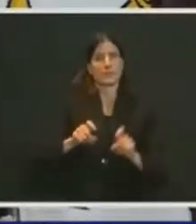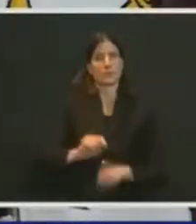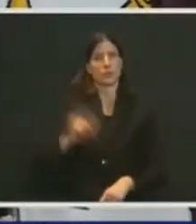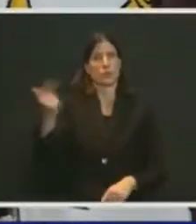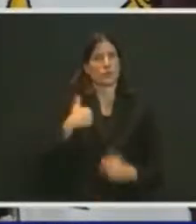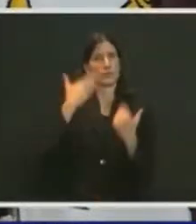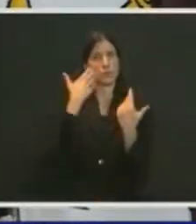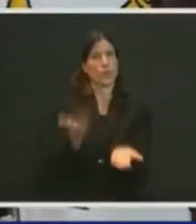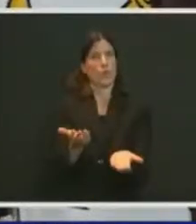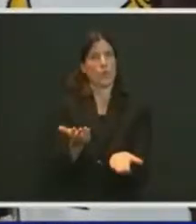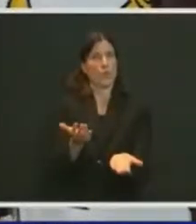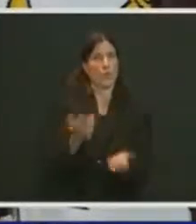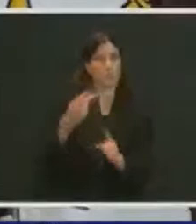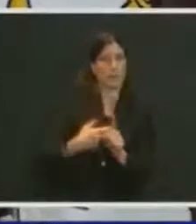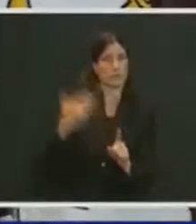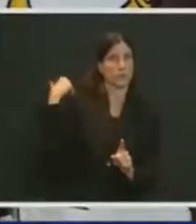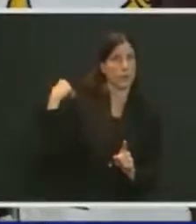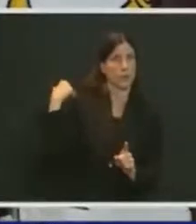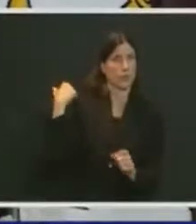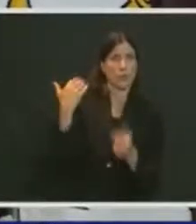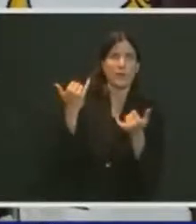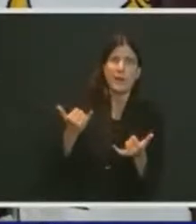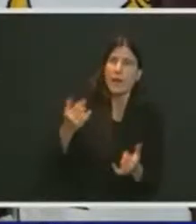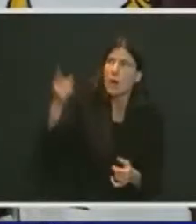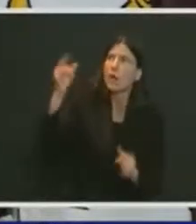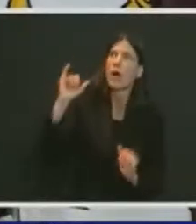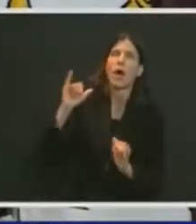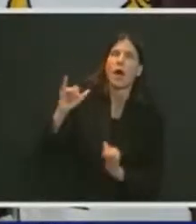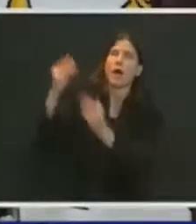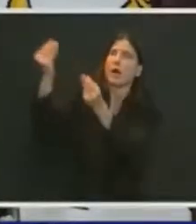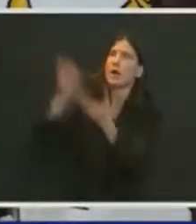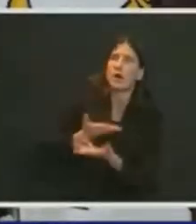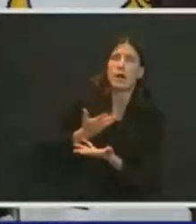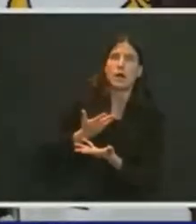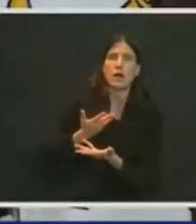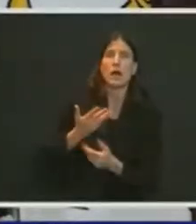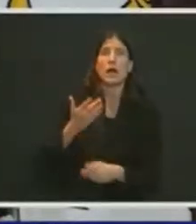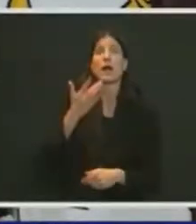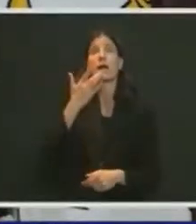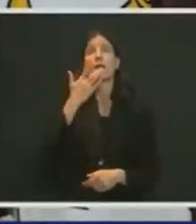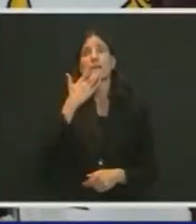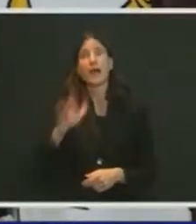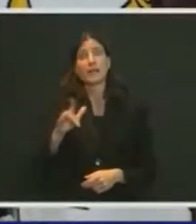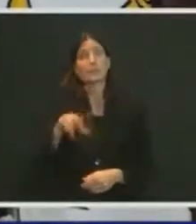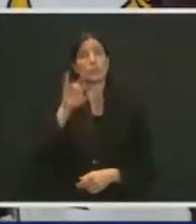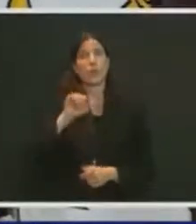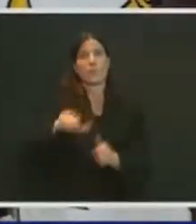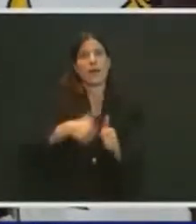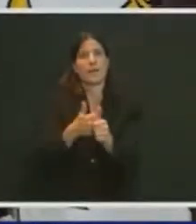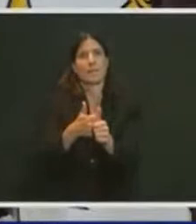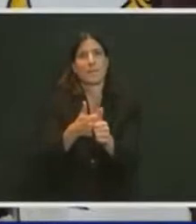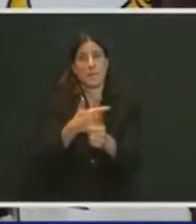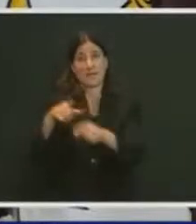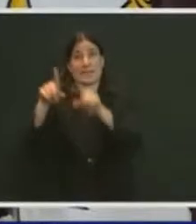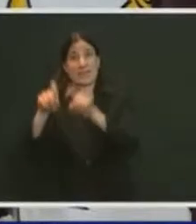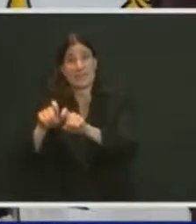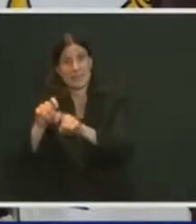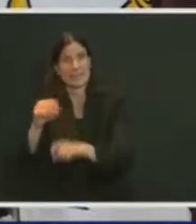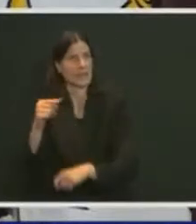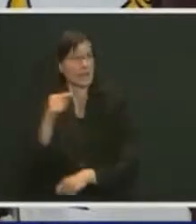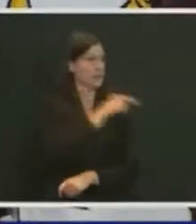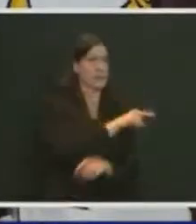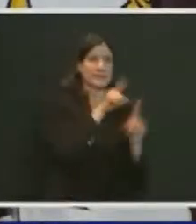why we've assembled, thank God in Rhode Island, we have some of the best infectious disease doctors in the world and testing